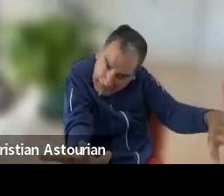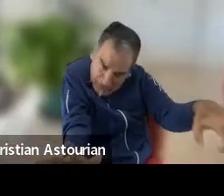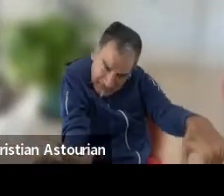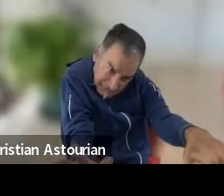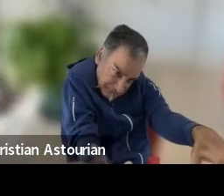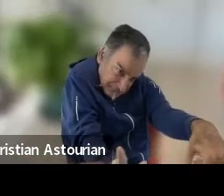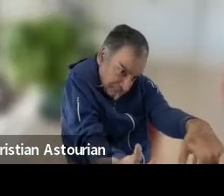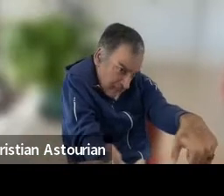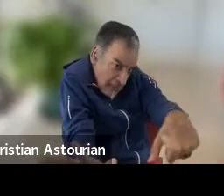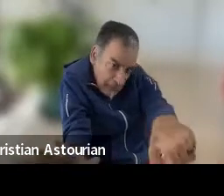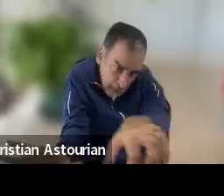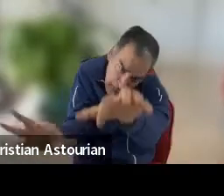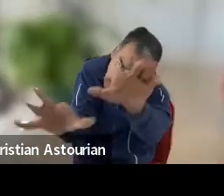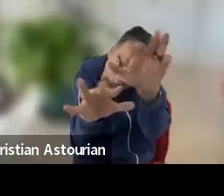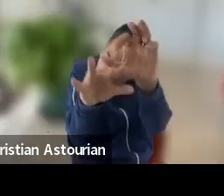Depression,